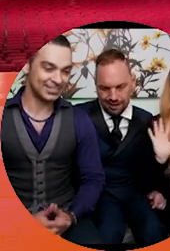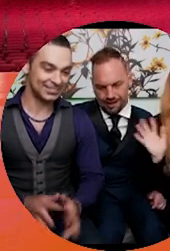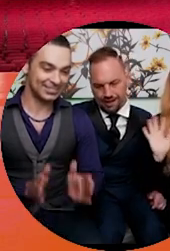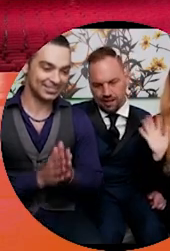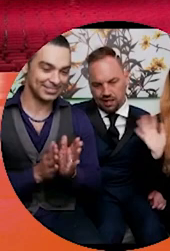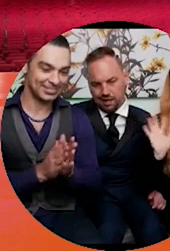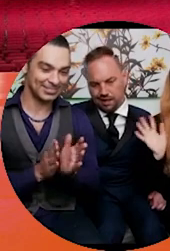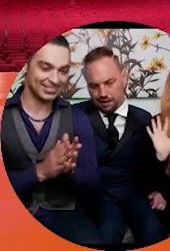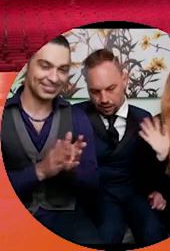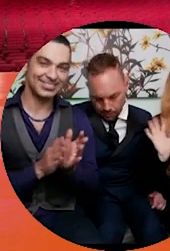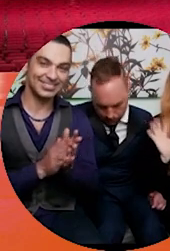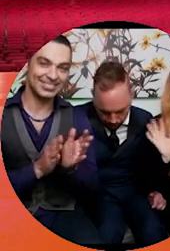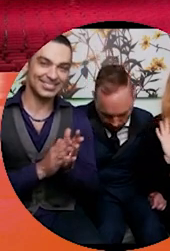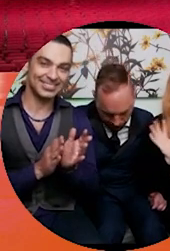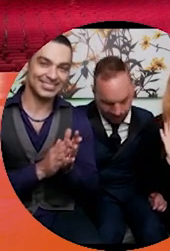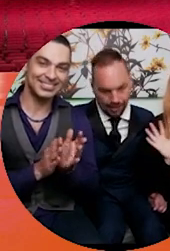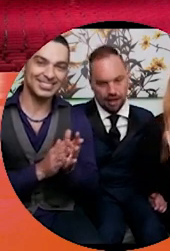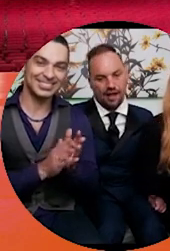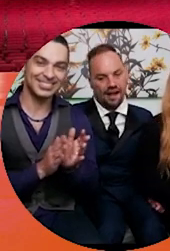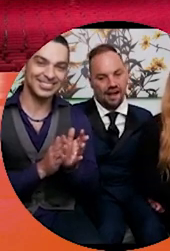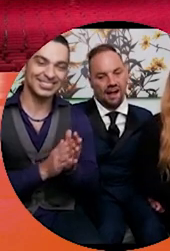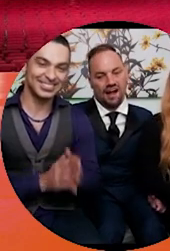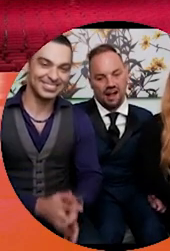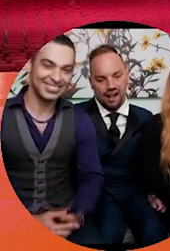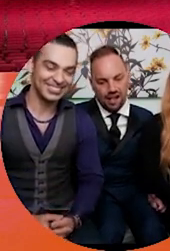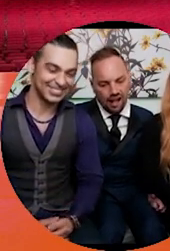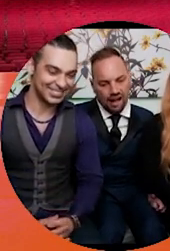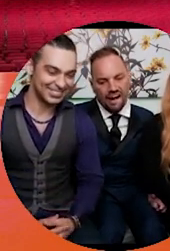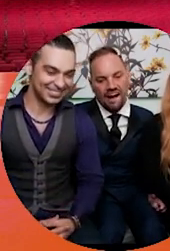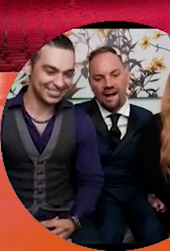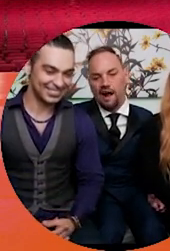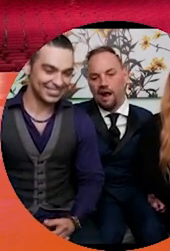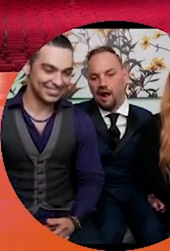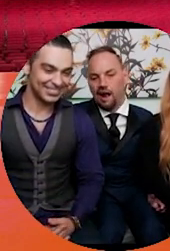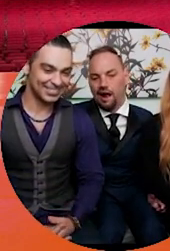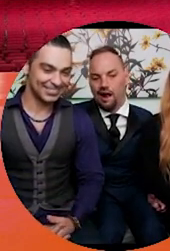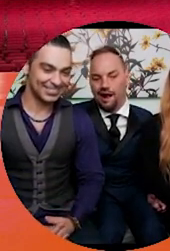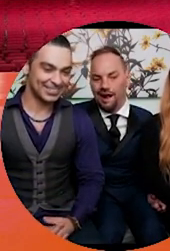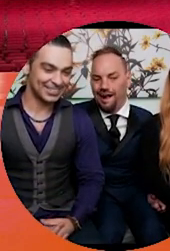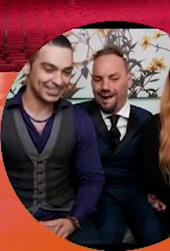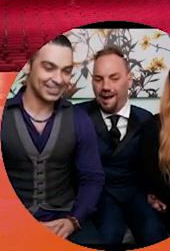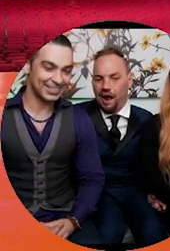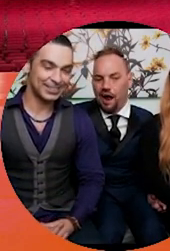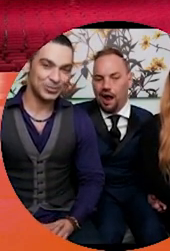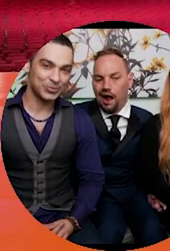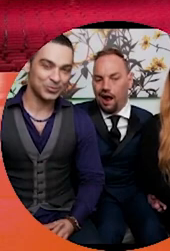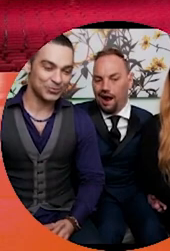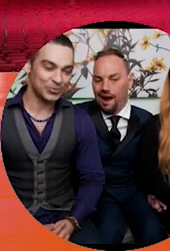Yeah,